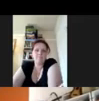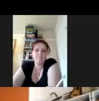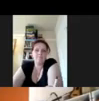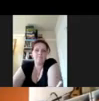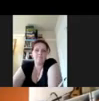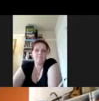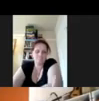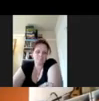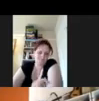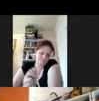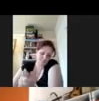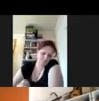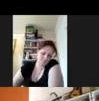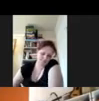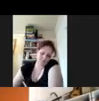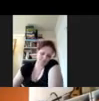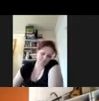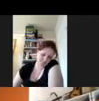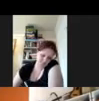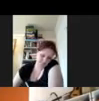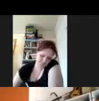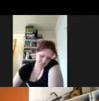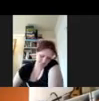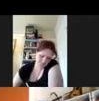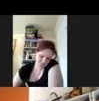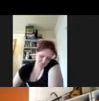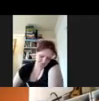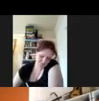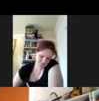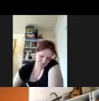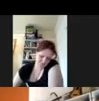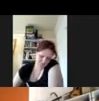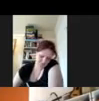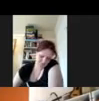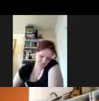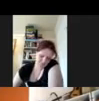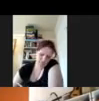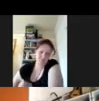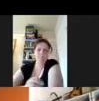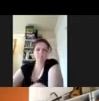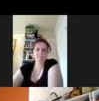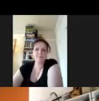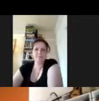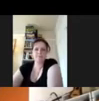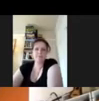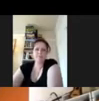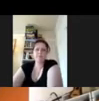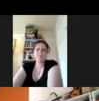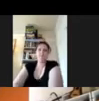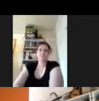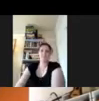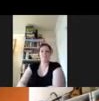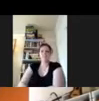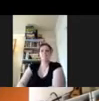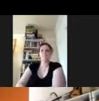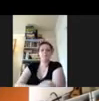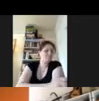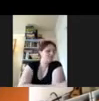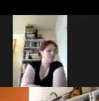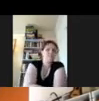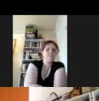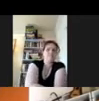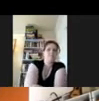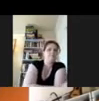right, Meghan, I'm going to unmute and I'm handing over to you. Thank you. Hi everyone, I'm Meghan, and I'm just going to talk a little bit